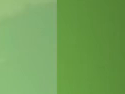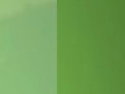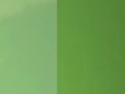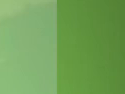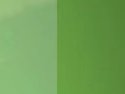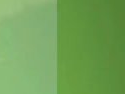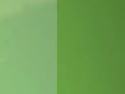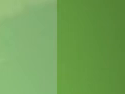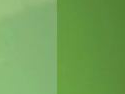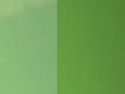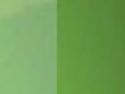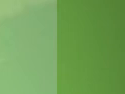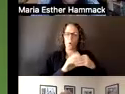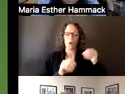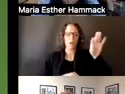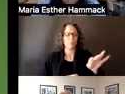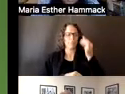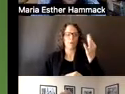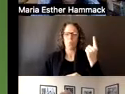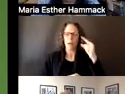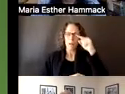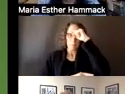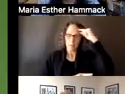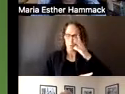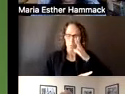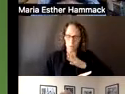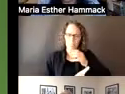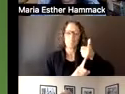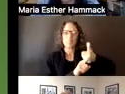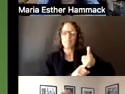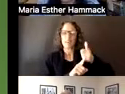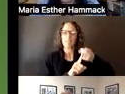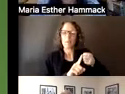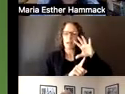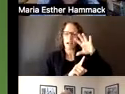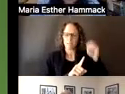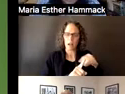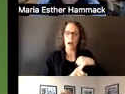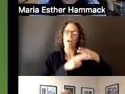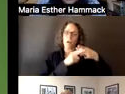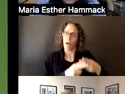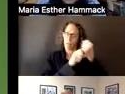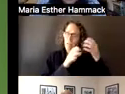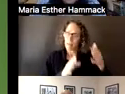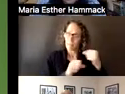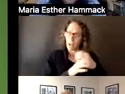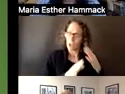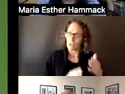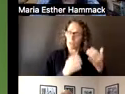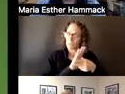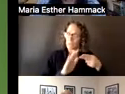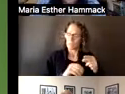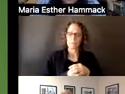story of a Black woman, an African woman who I regard as a freedom fighter and